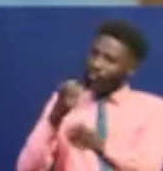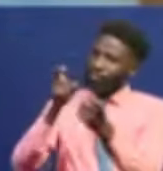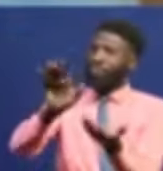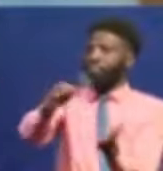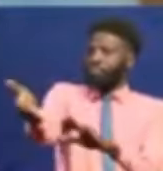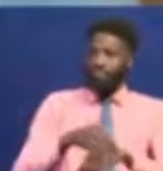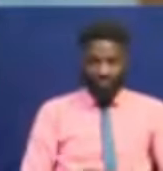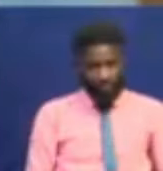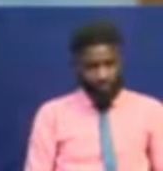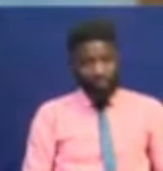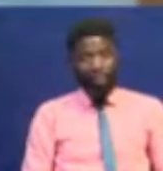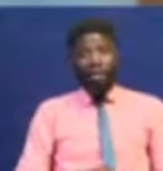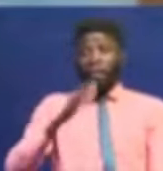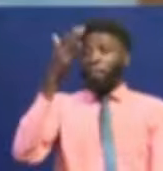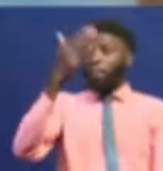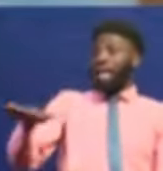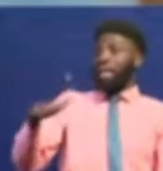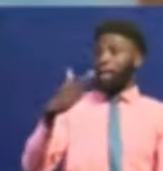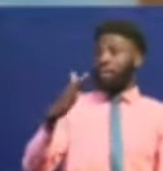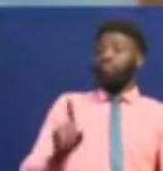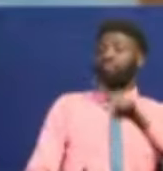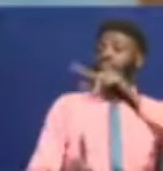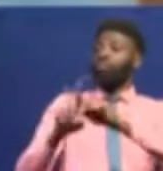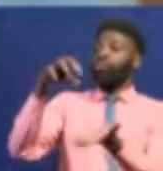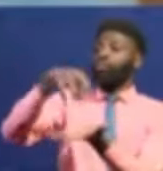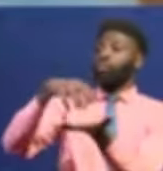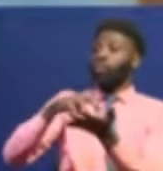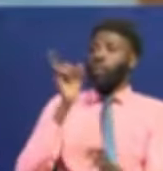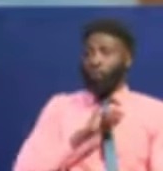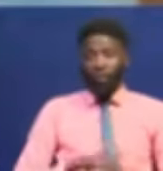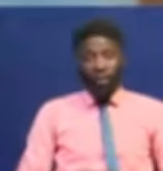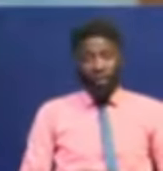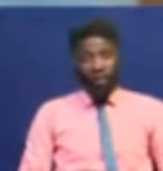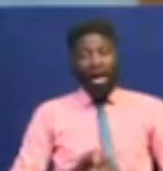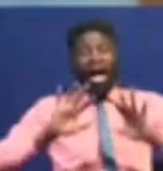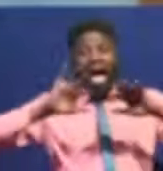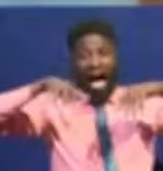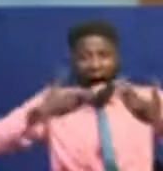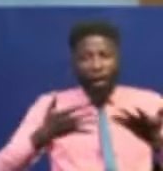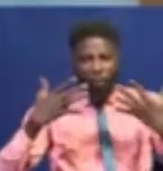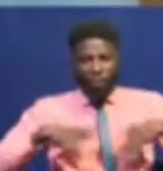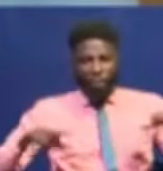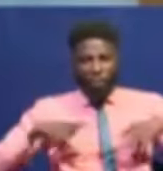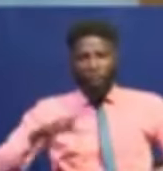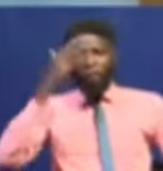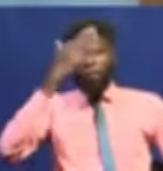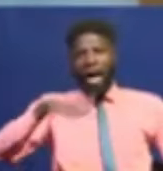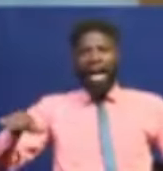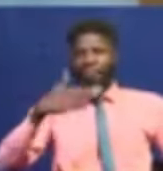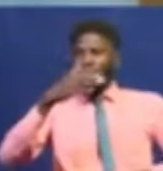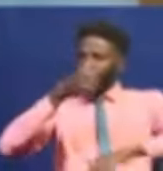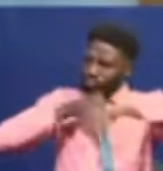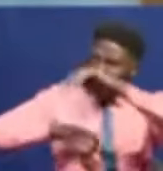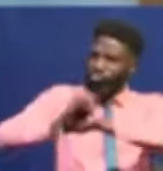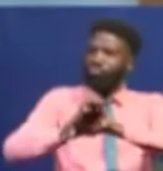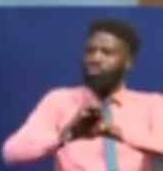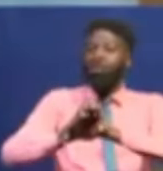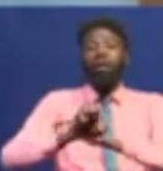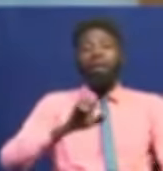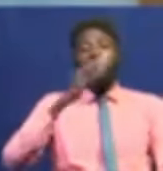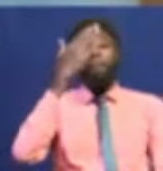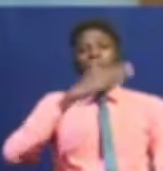There is a situation in Parliament. How did the invaders in Parliament? They invaded Parliament and